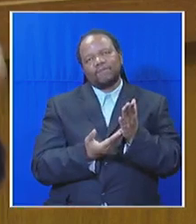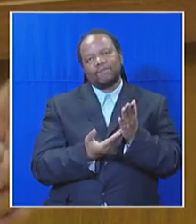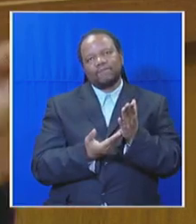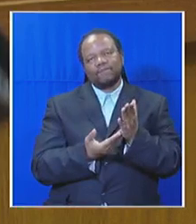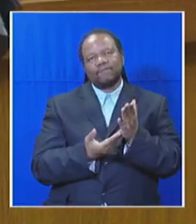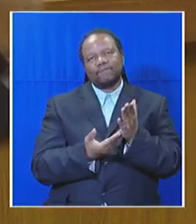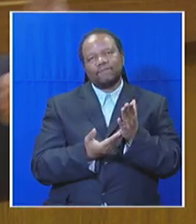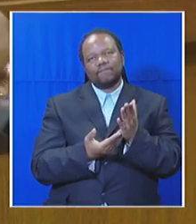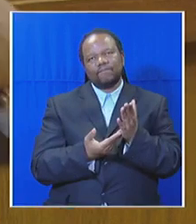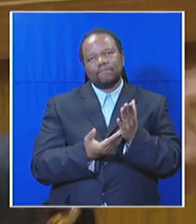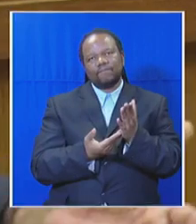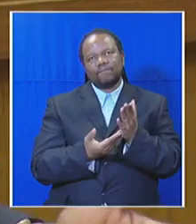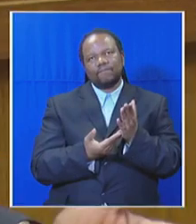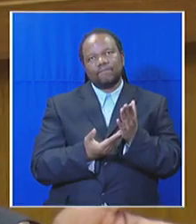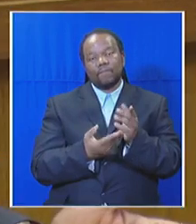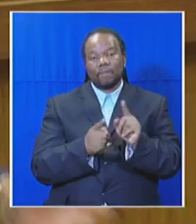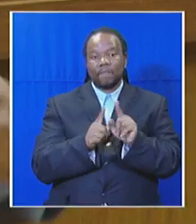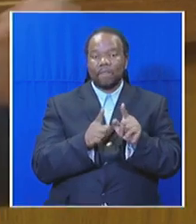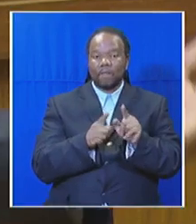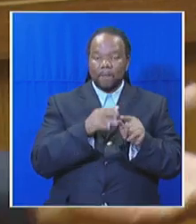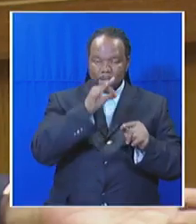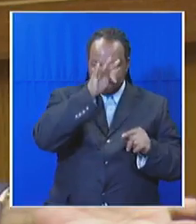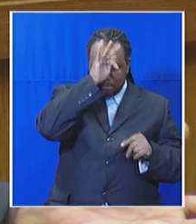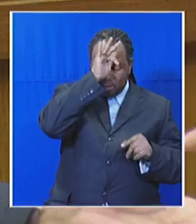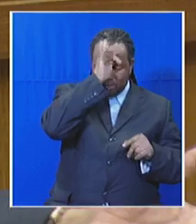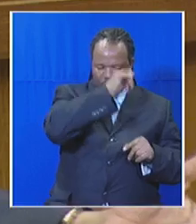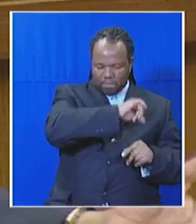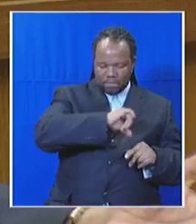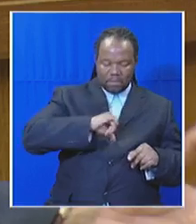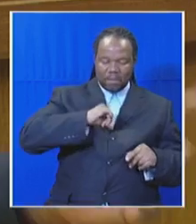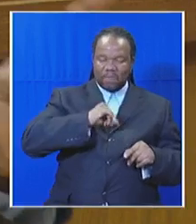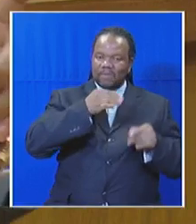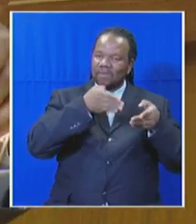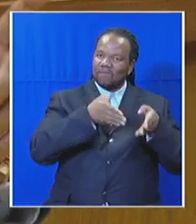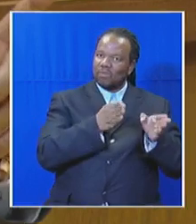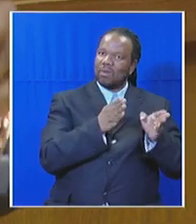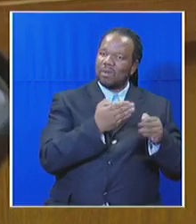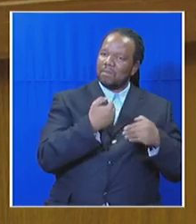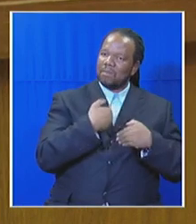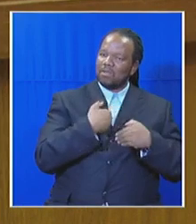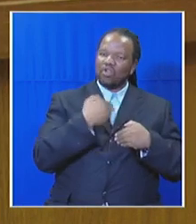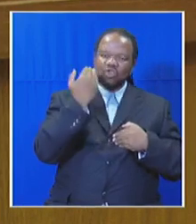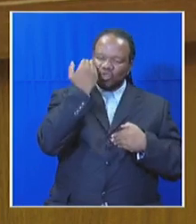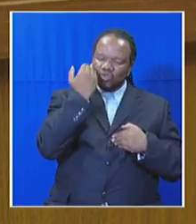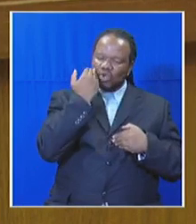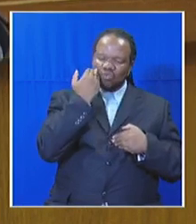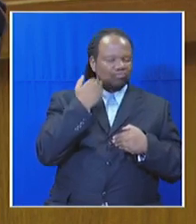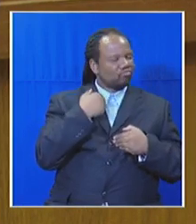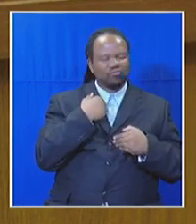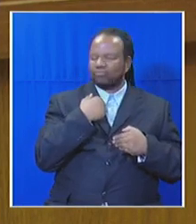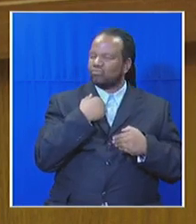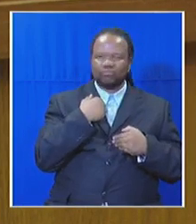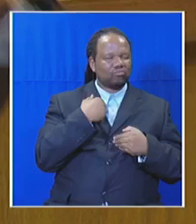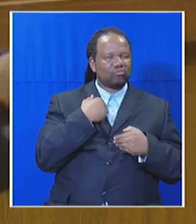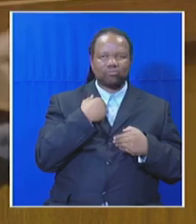Because the police had acted in a particular way, and I'm not a judge. The matter that we are referring to, I